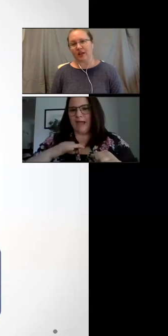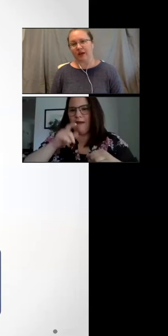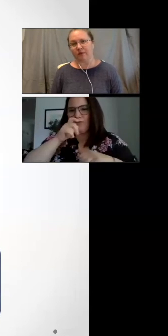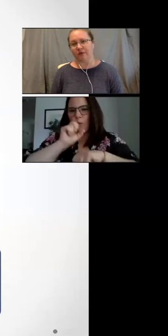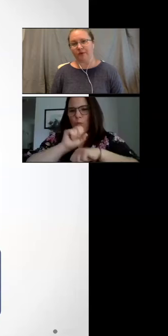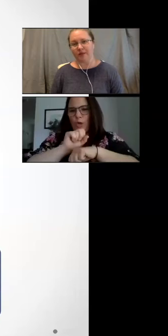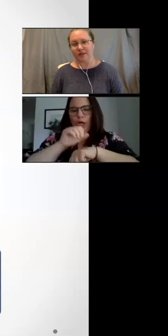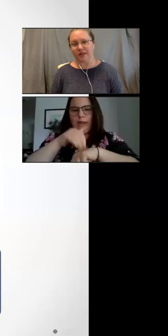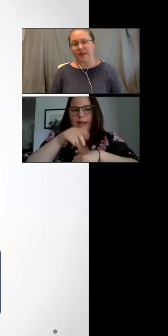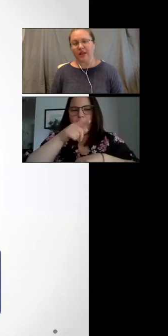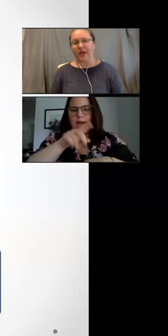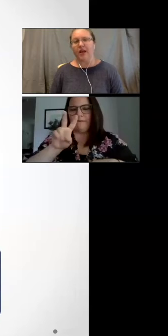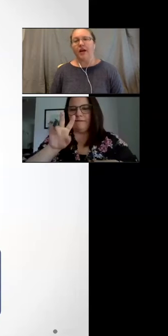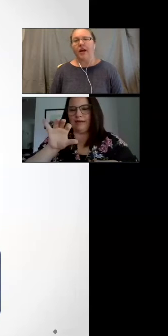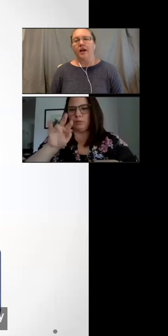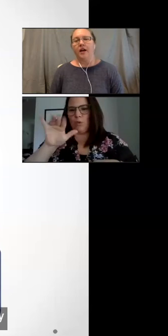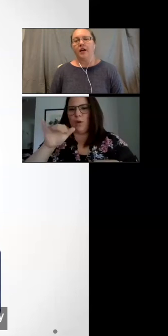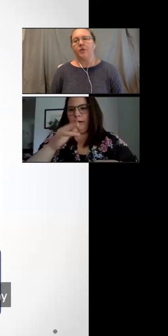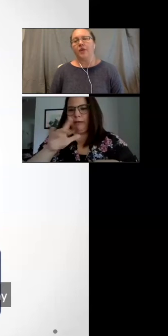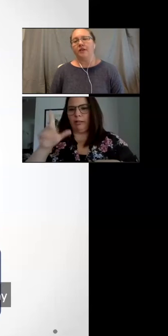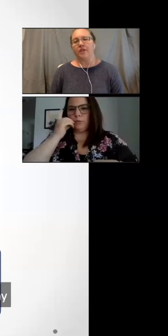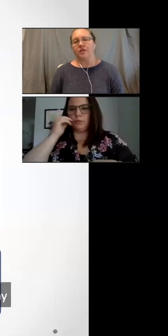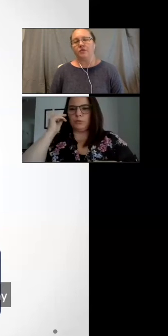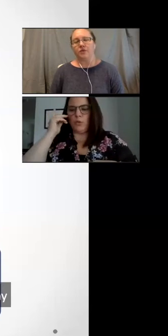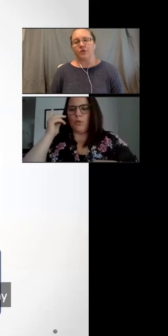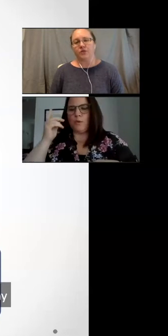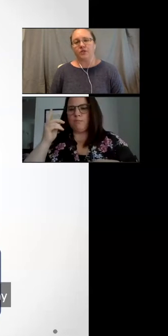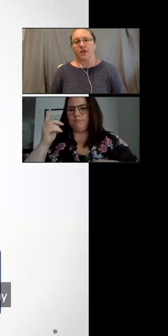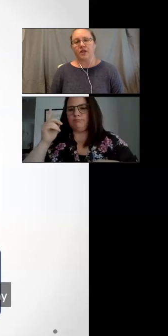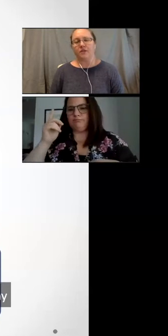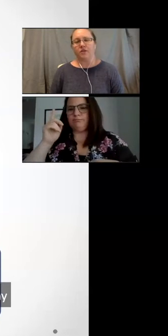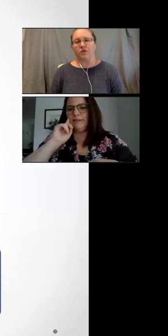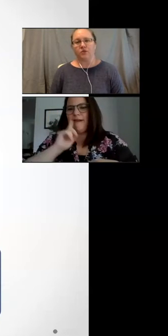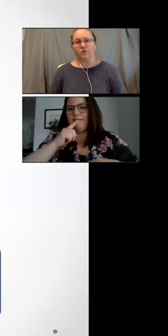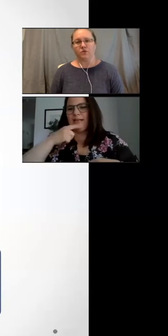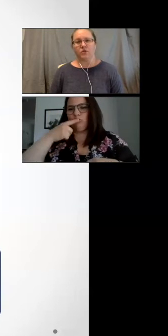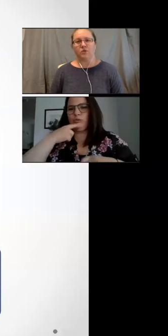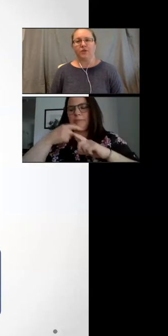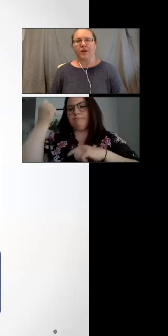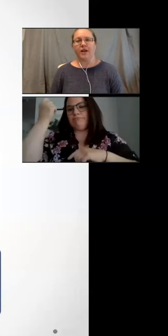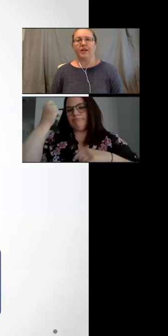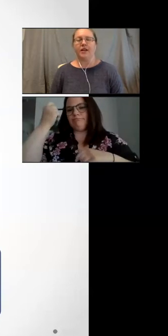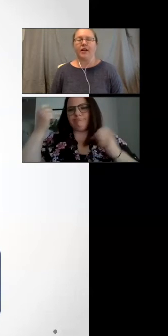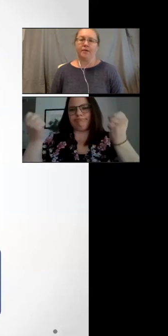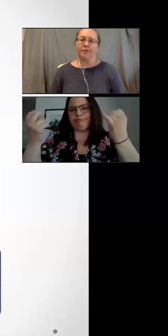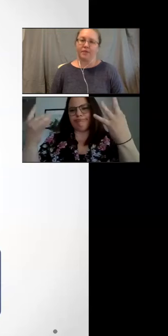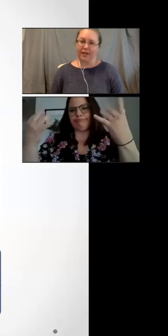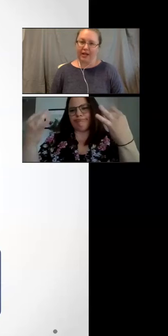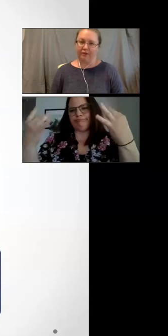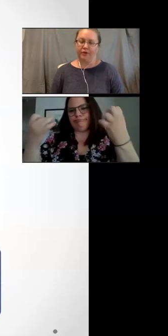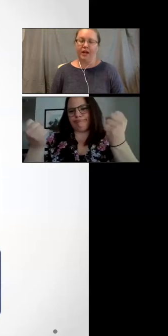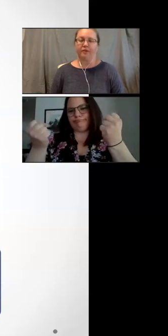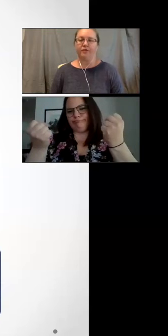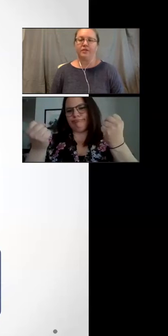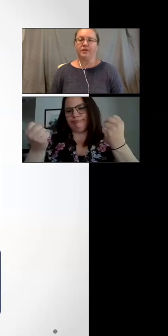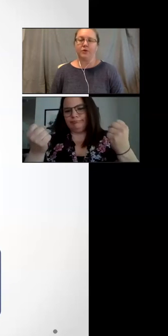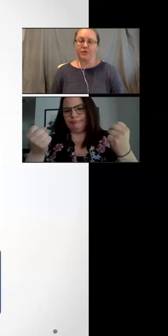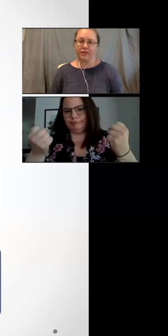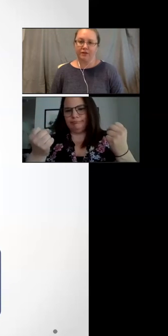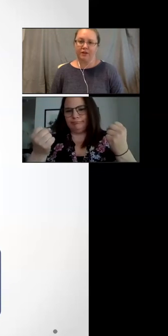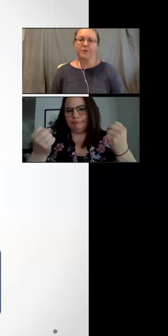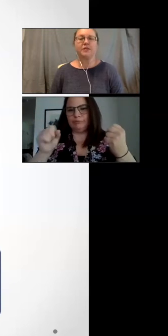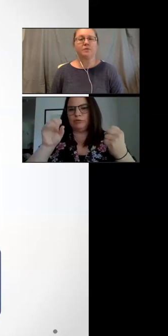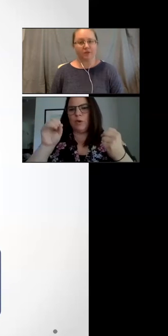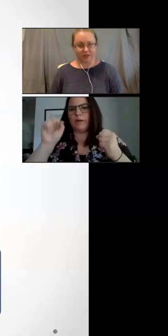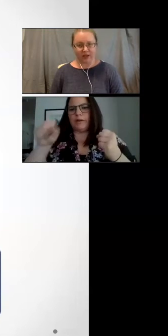stay for months. We have lots of workers at the Victory Hill dorms who provide staff. We have mostly